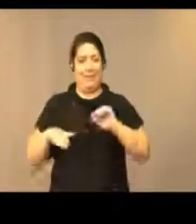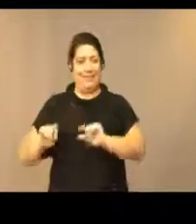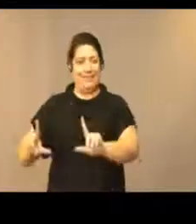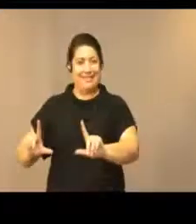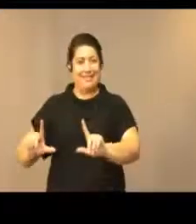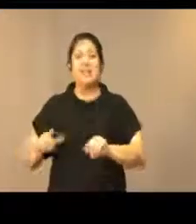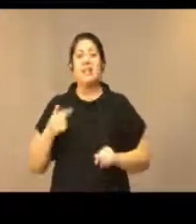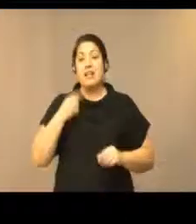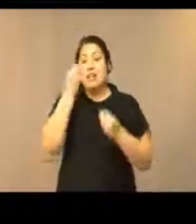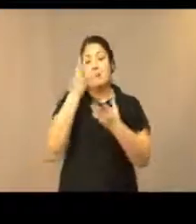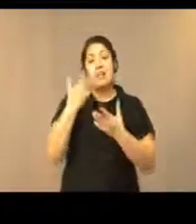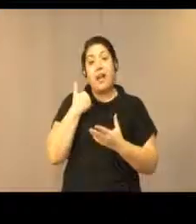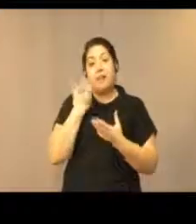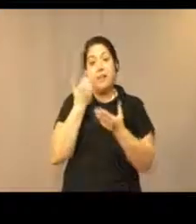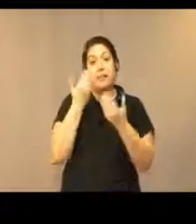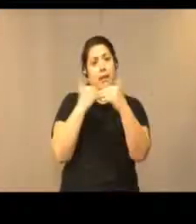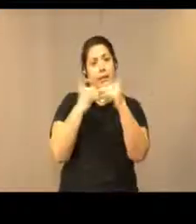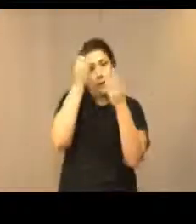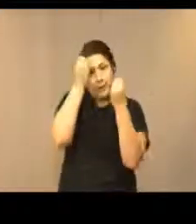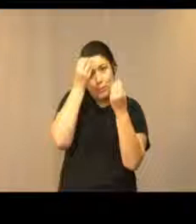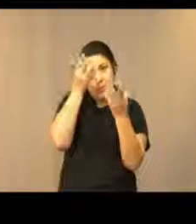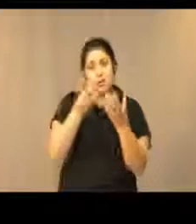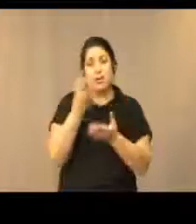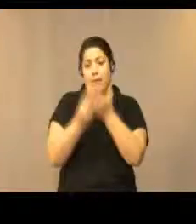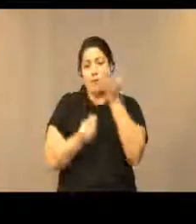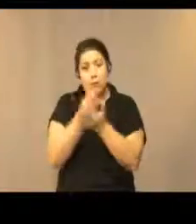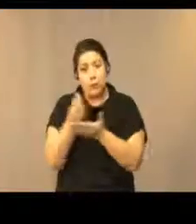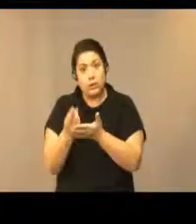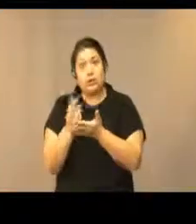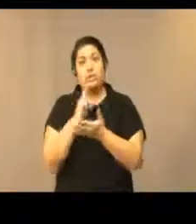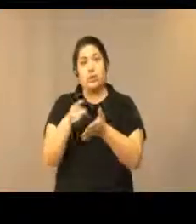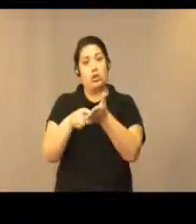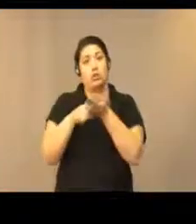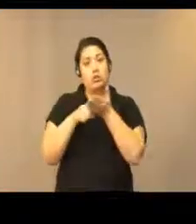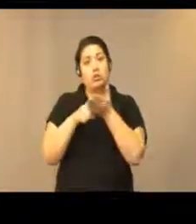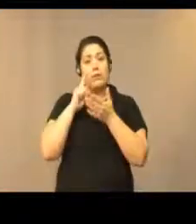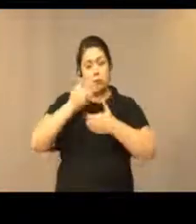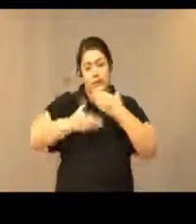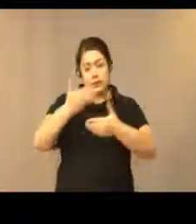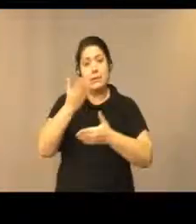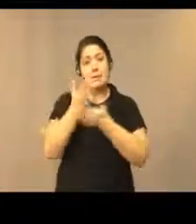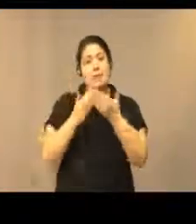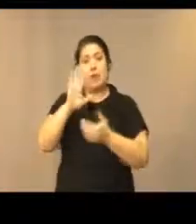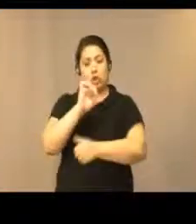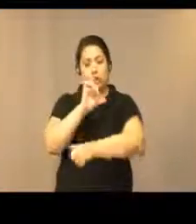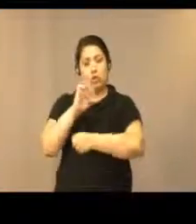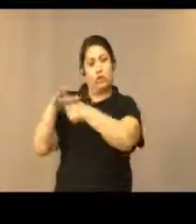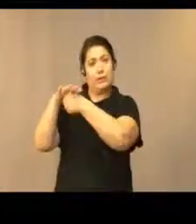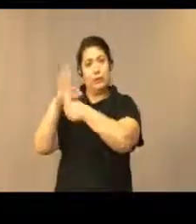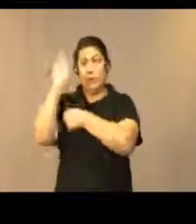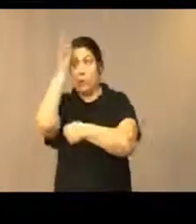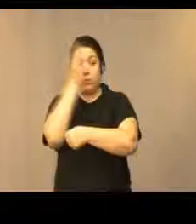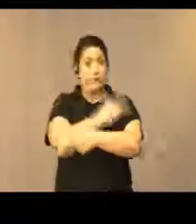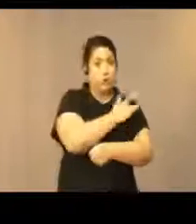of information on available resources, including the process and requirements to access, jurisdictional mandate issues, poverty,